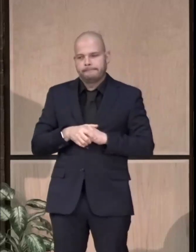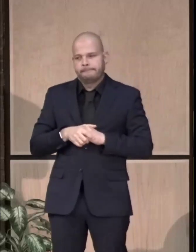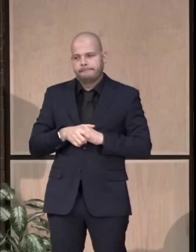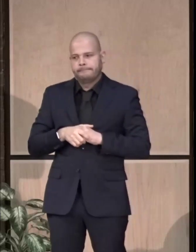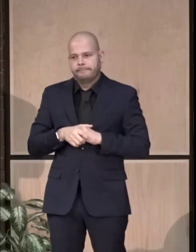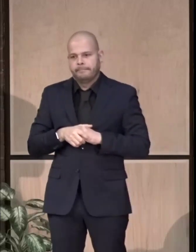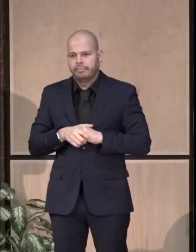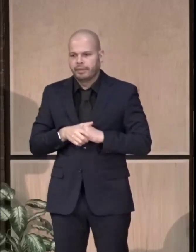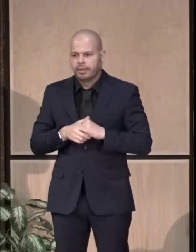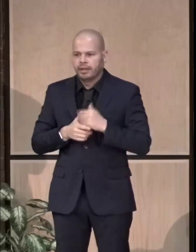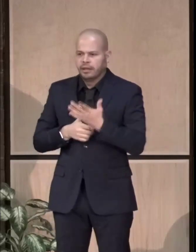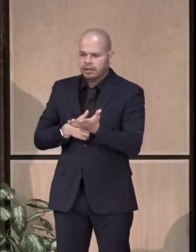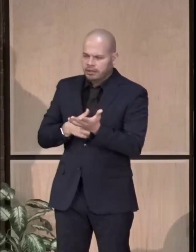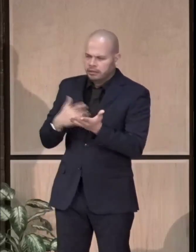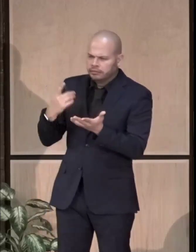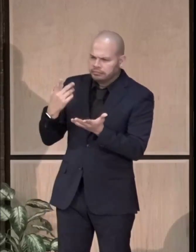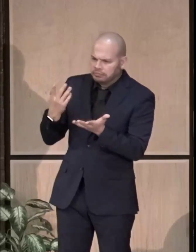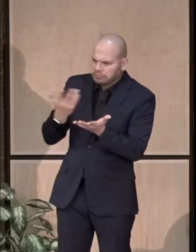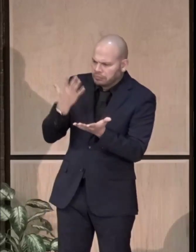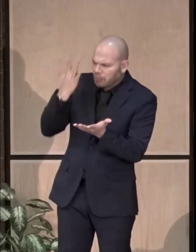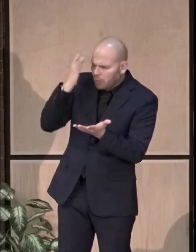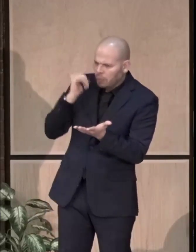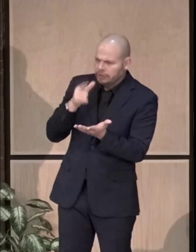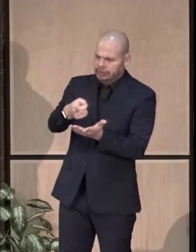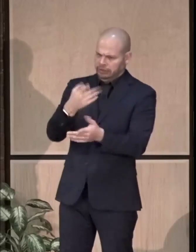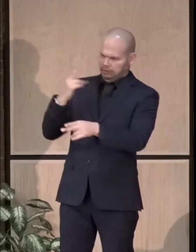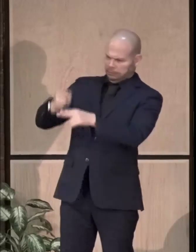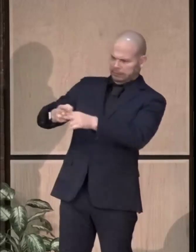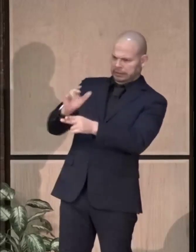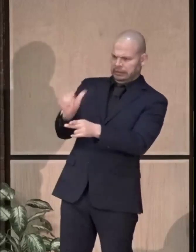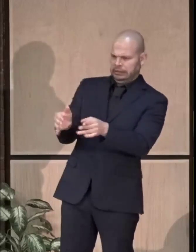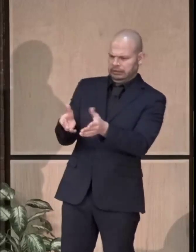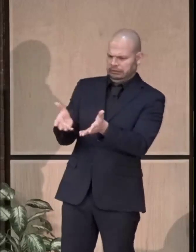they... I mean, why mention it?